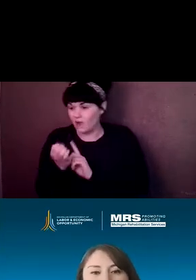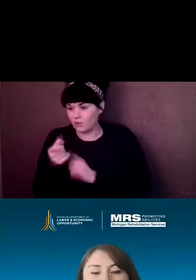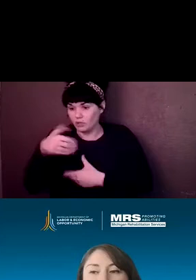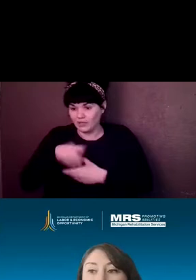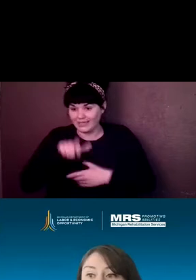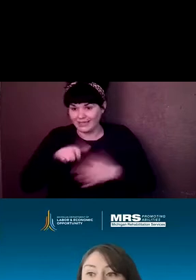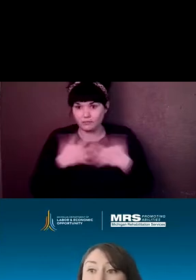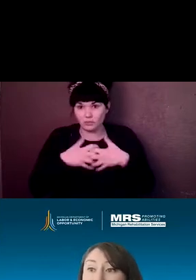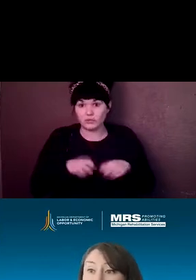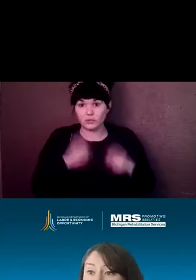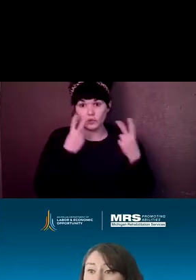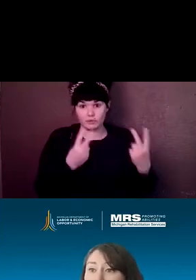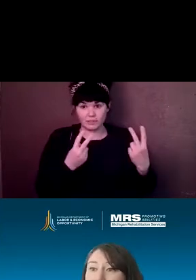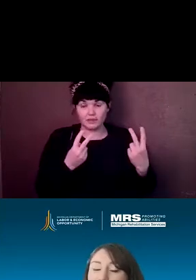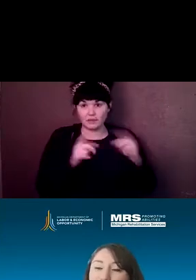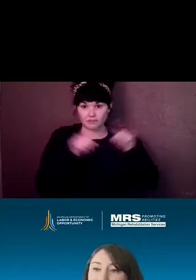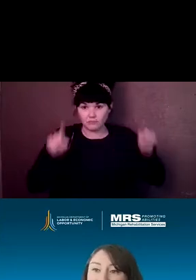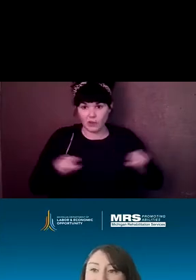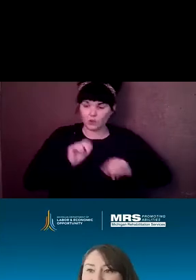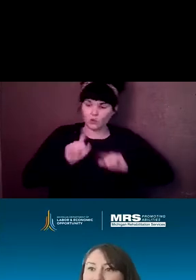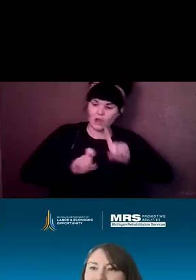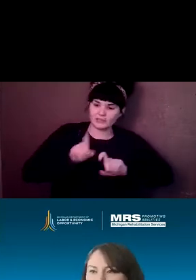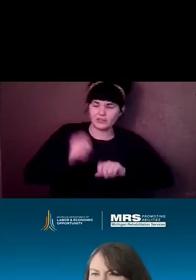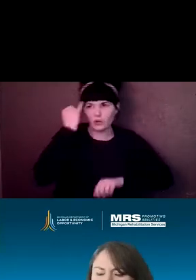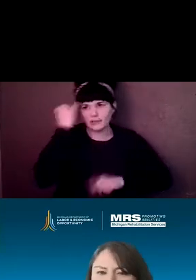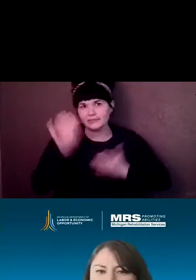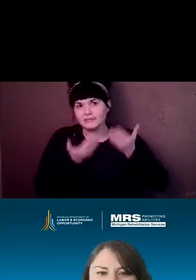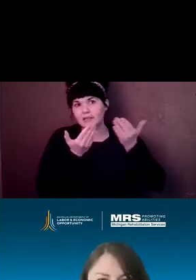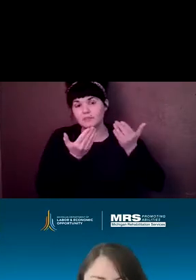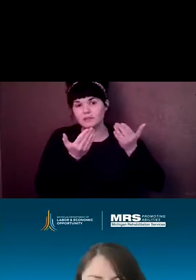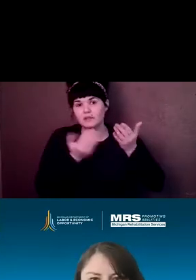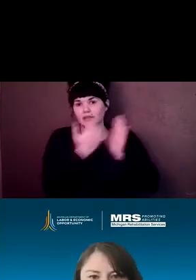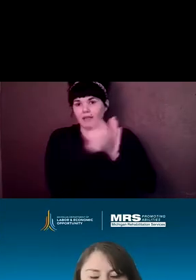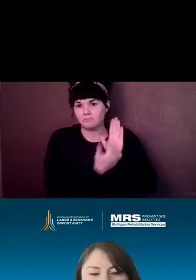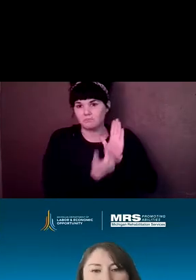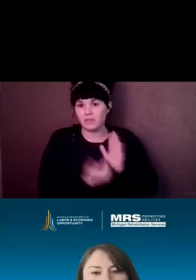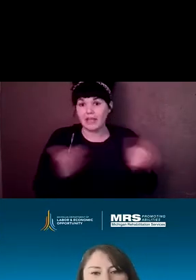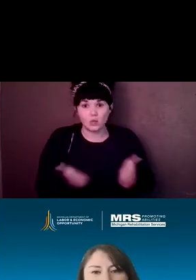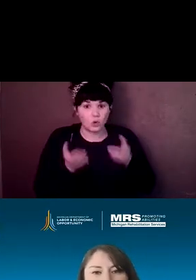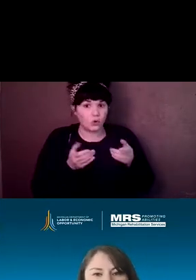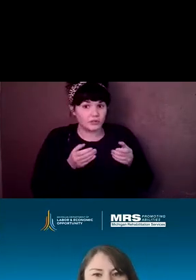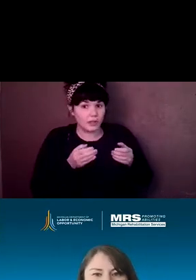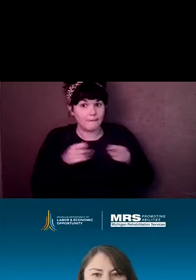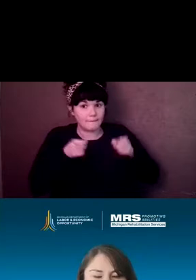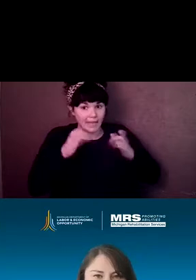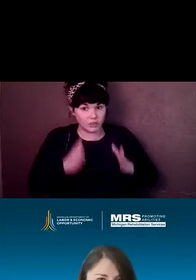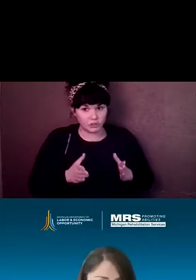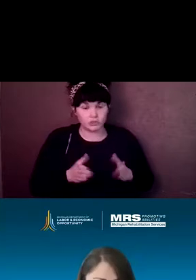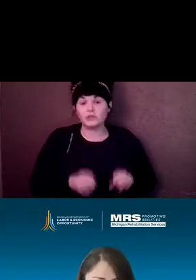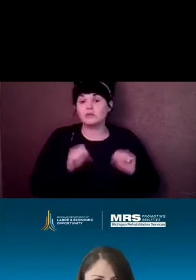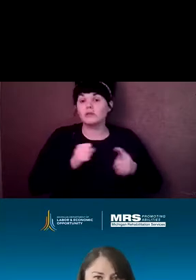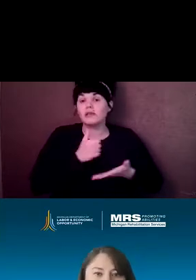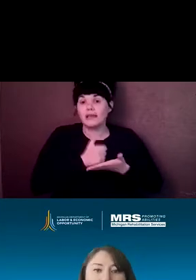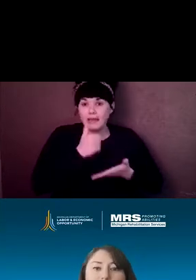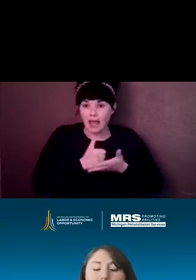you see some questions and tips that have been provided and encouraged to managers to help their employees identify how they